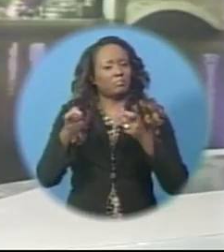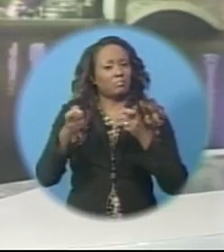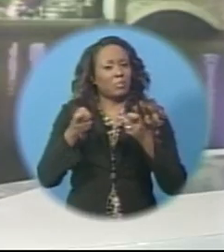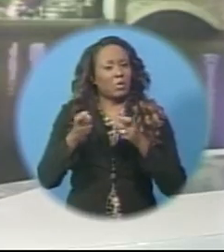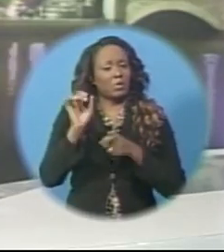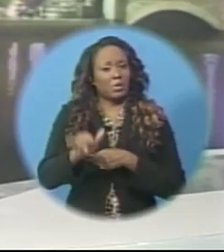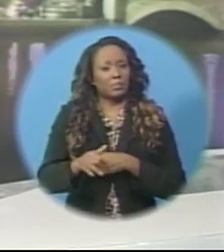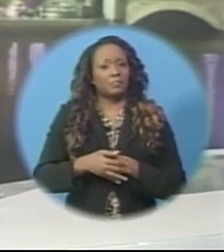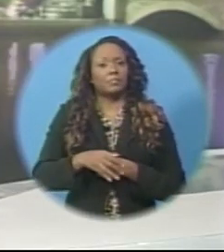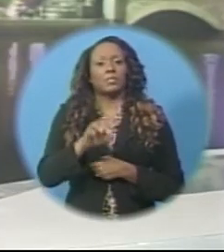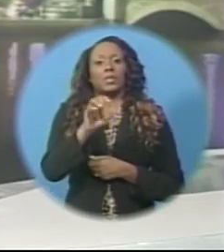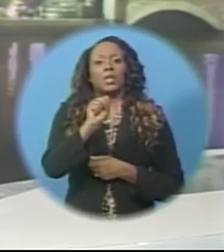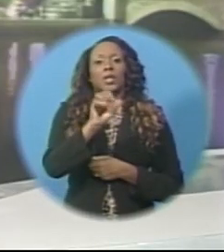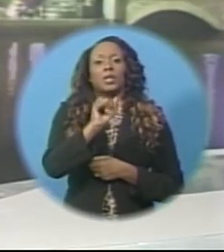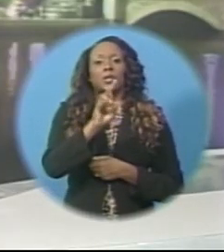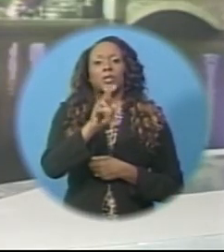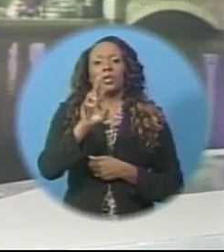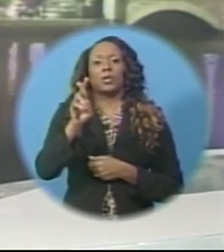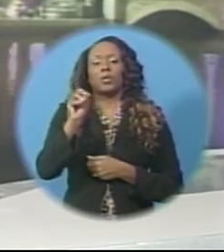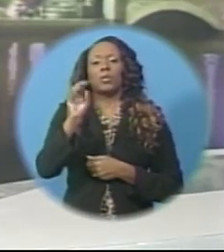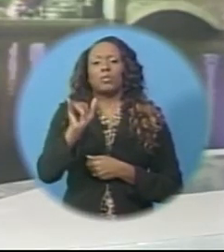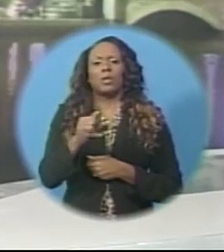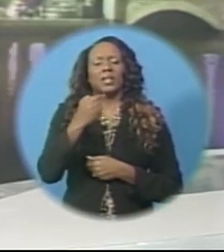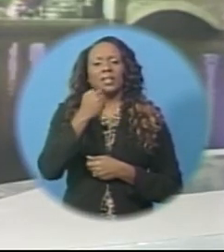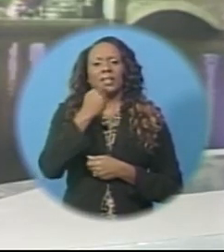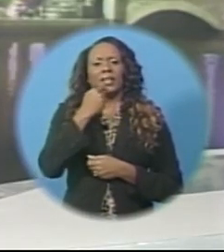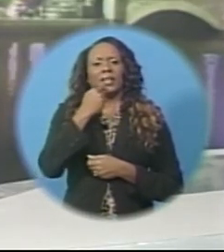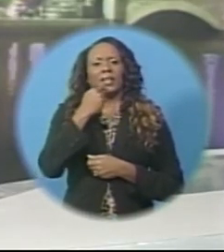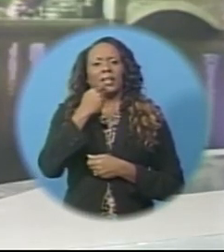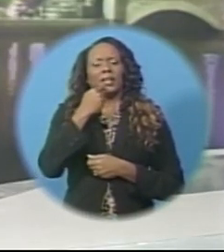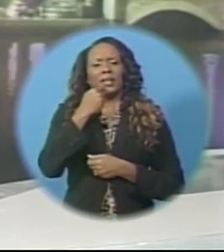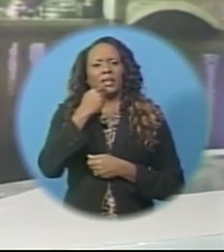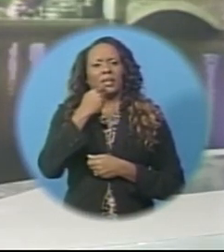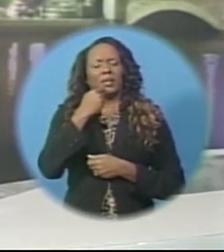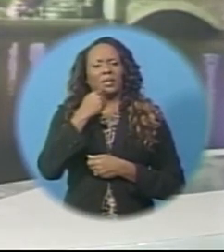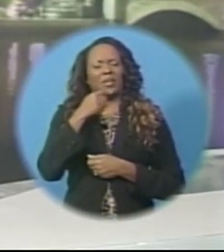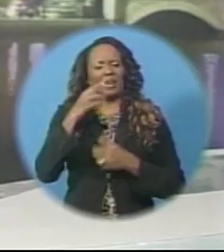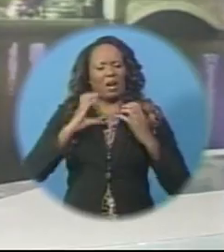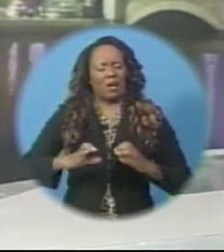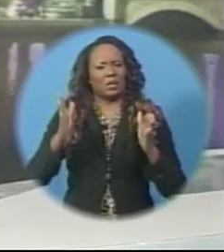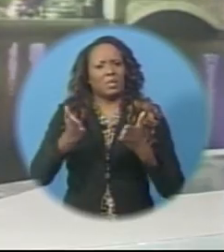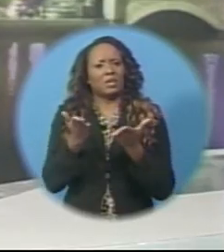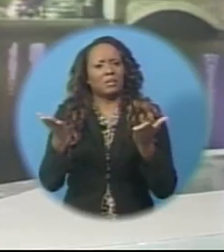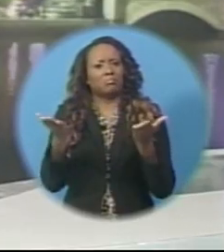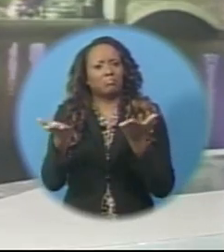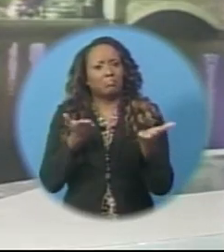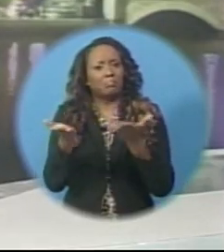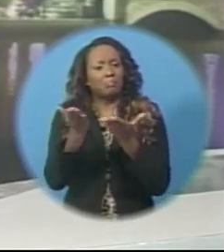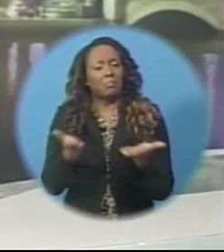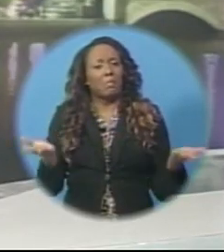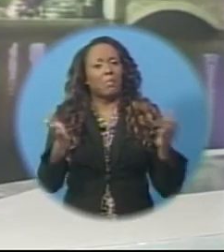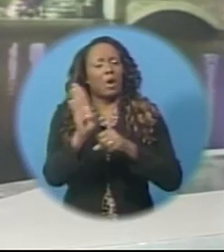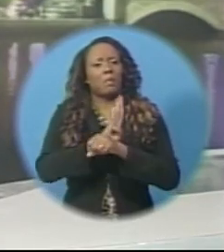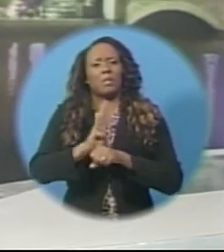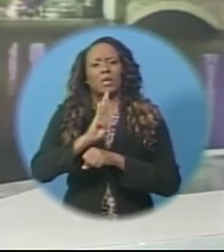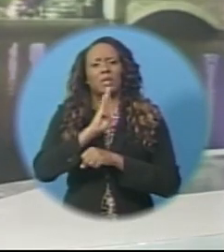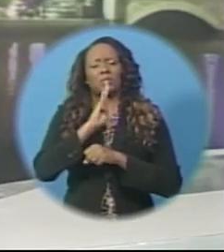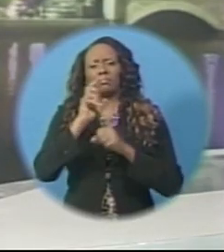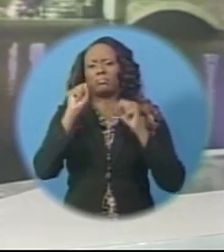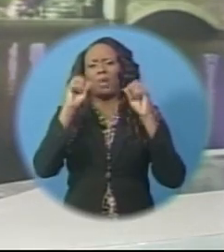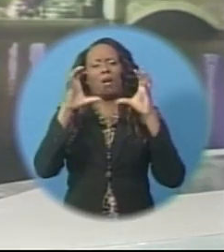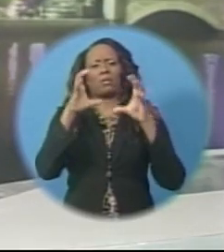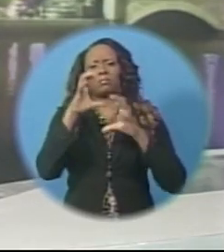Roy Trotman says he was taken aback by what he says is passed off as customer service on the island, and he wants to see more programs